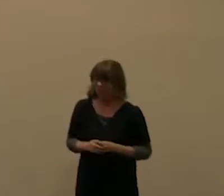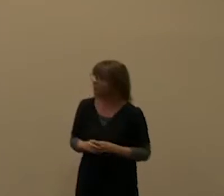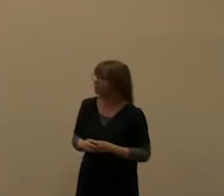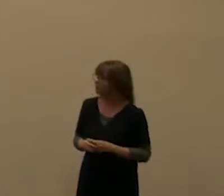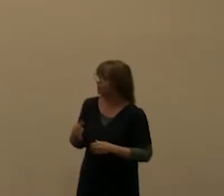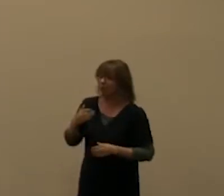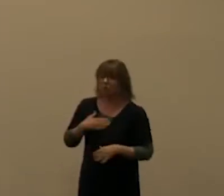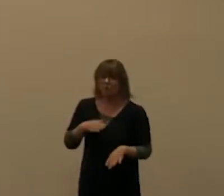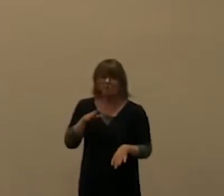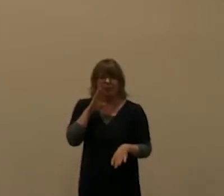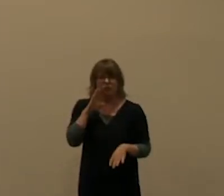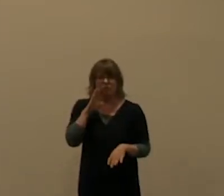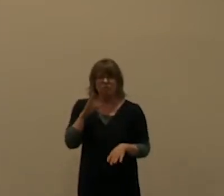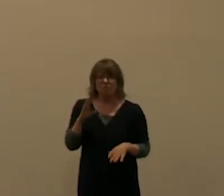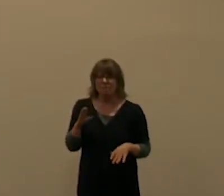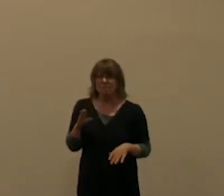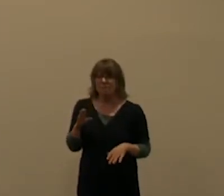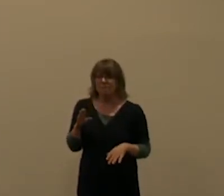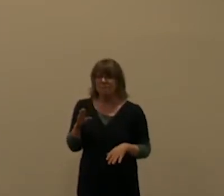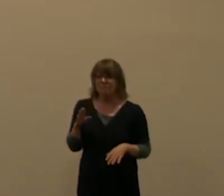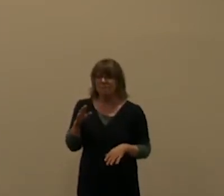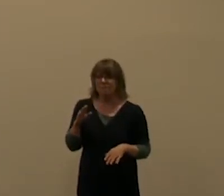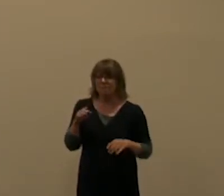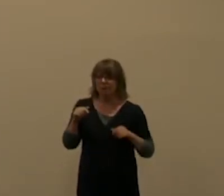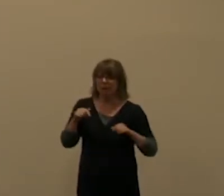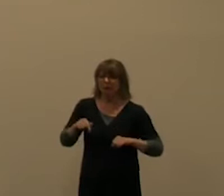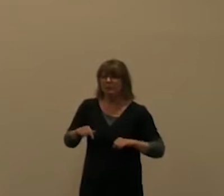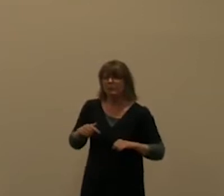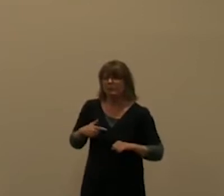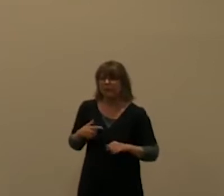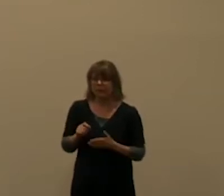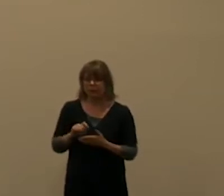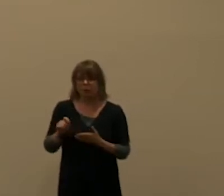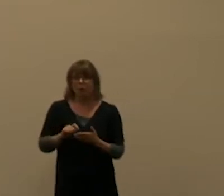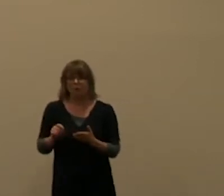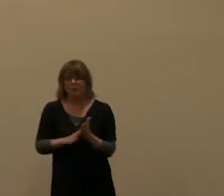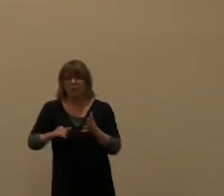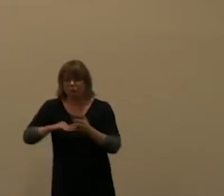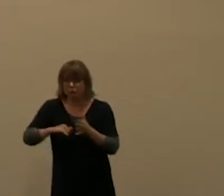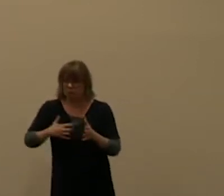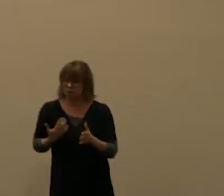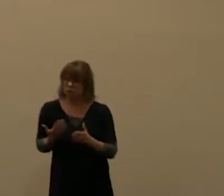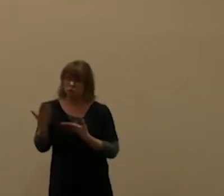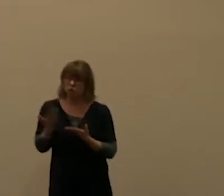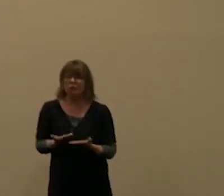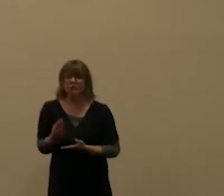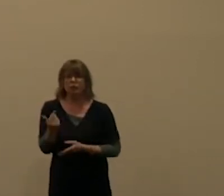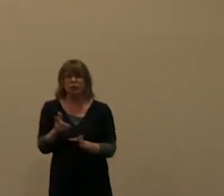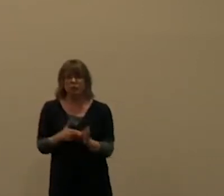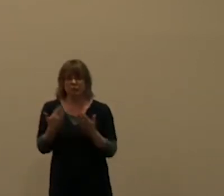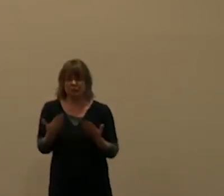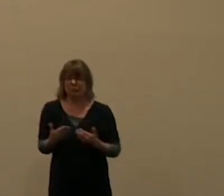I'm from Belgium. I've been an Office Apps and Services MVP for a few years now, and